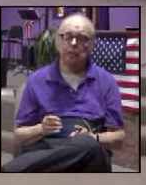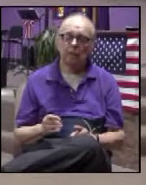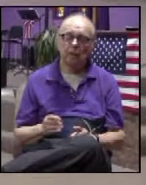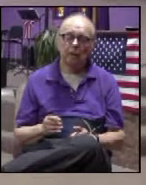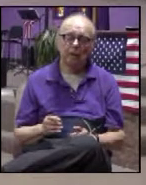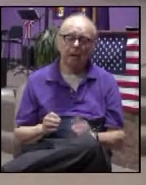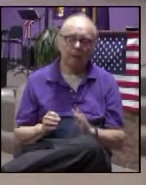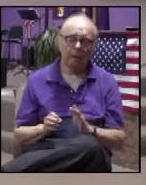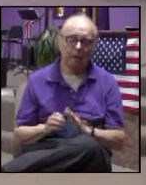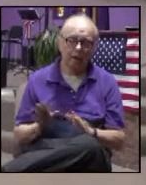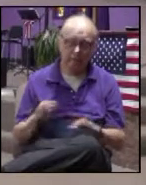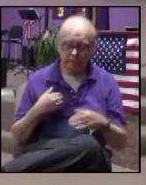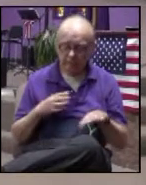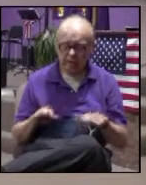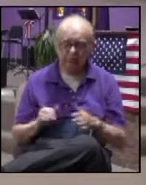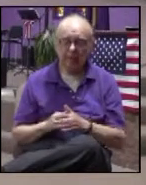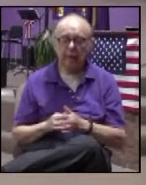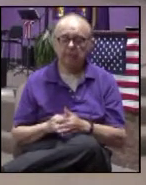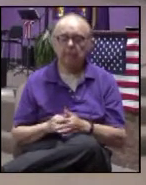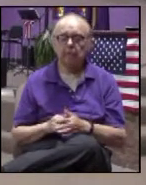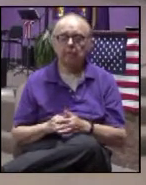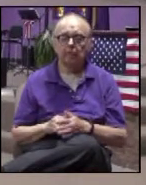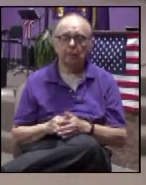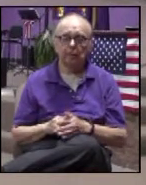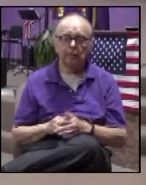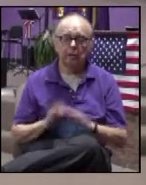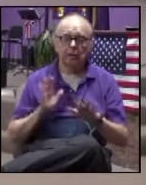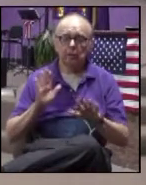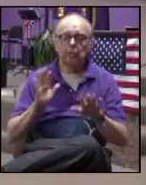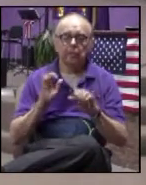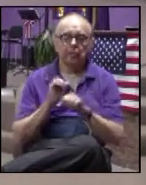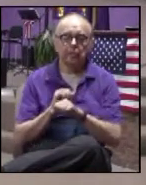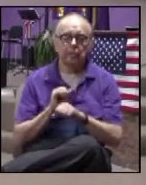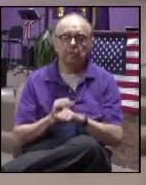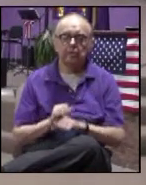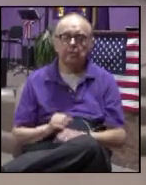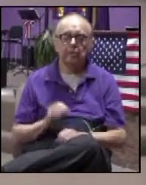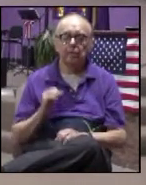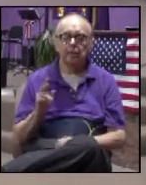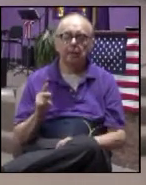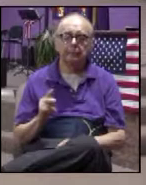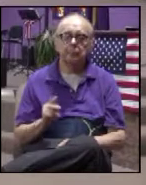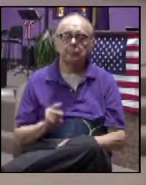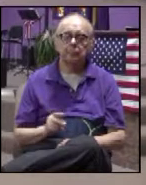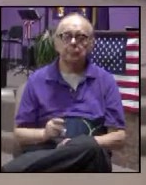evidence that you had done miracles. Okay?